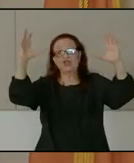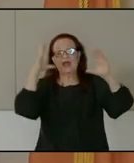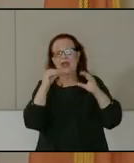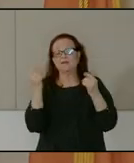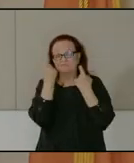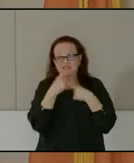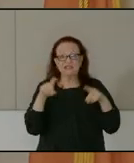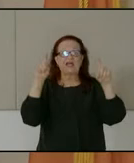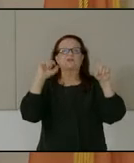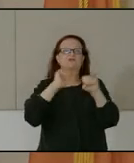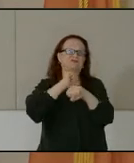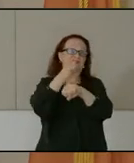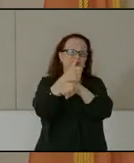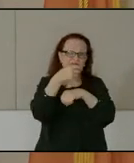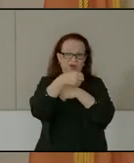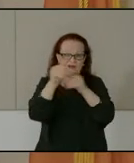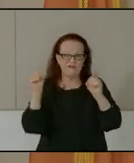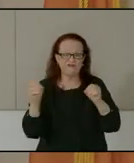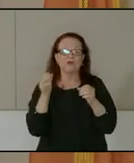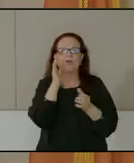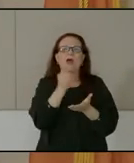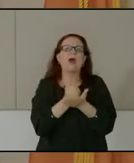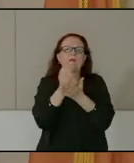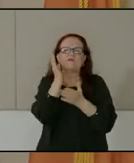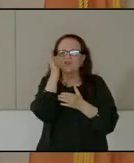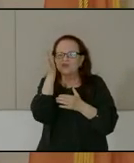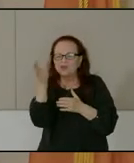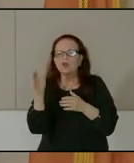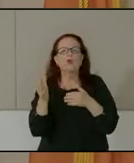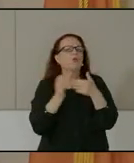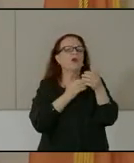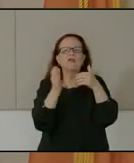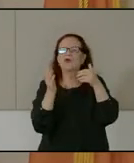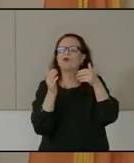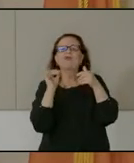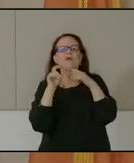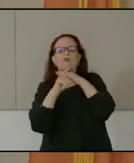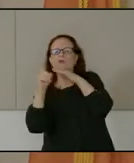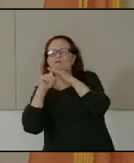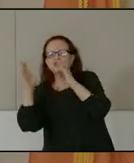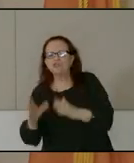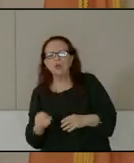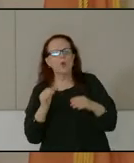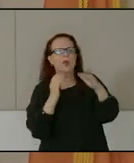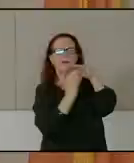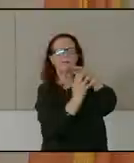to really help people in the future, whether they're refugees, immigrants, or others as well. Thank you very much.